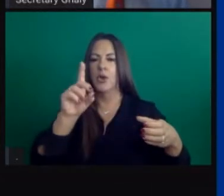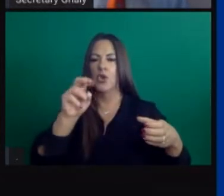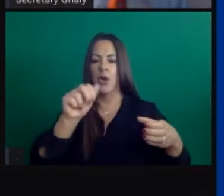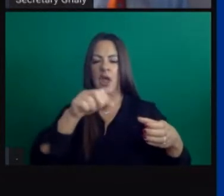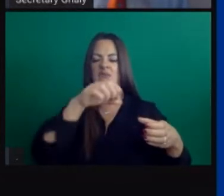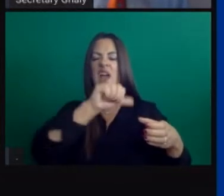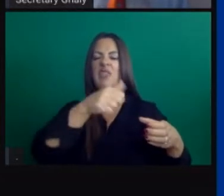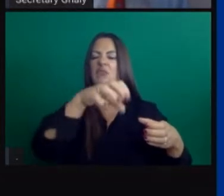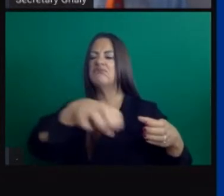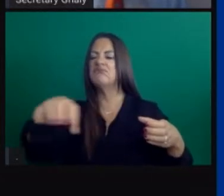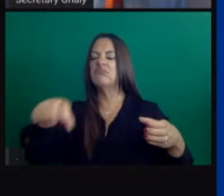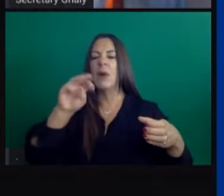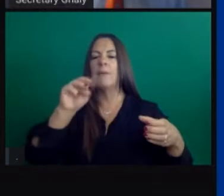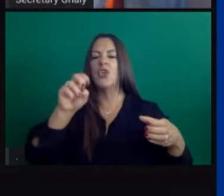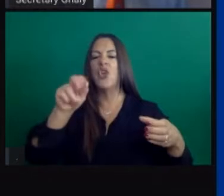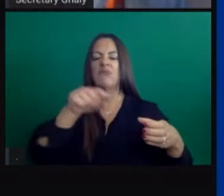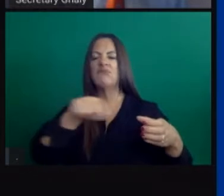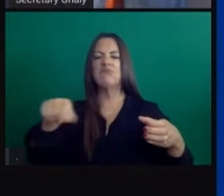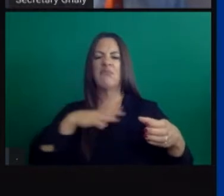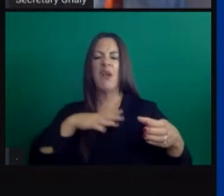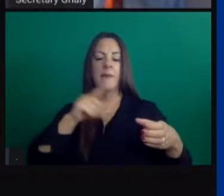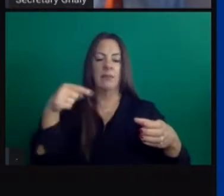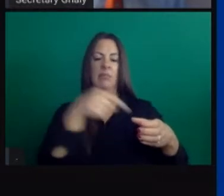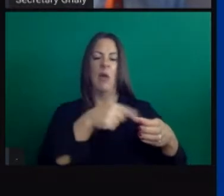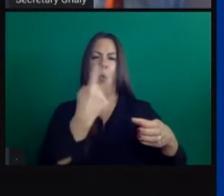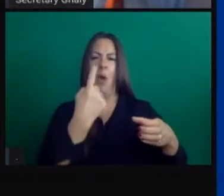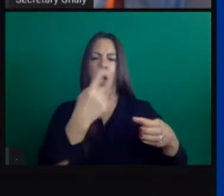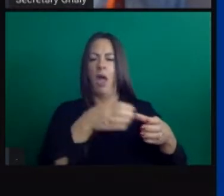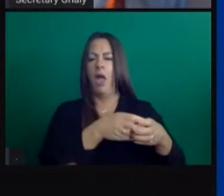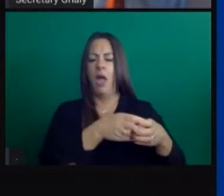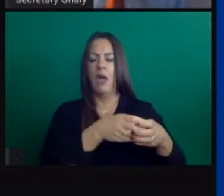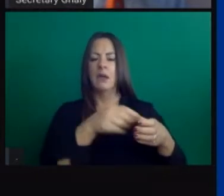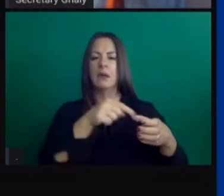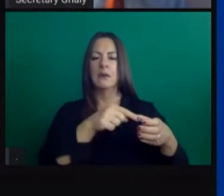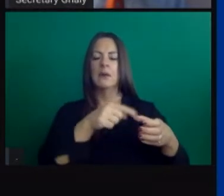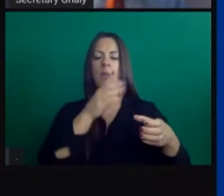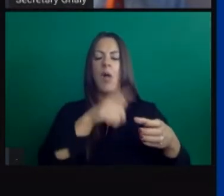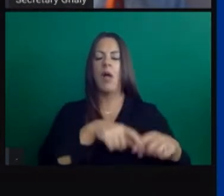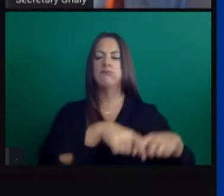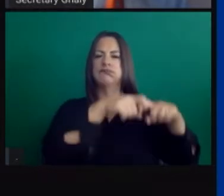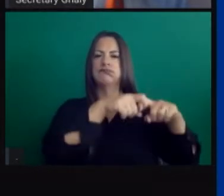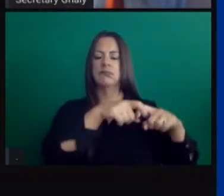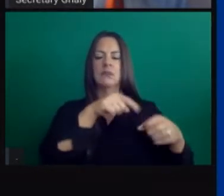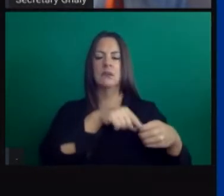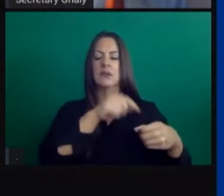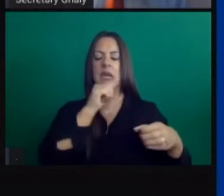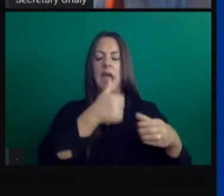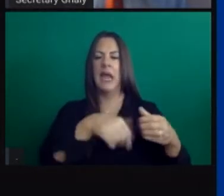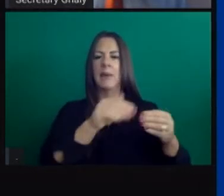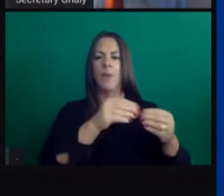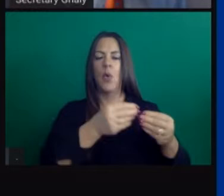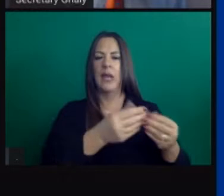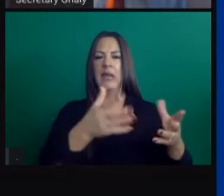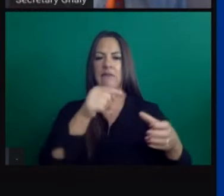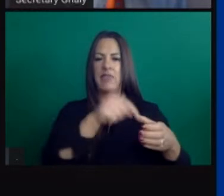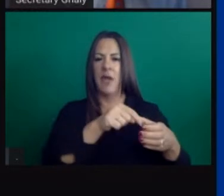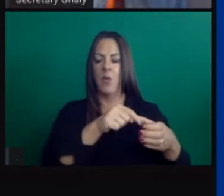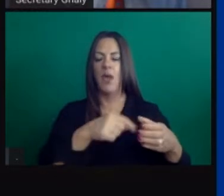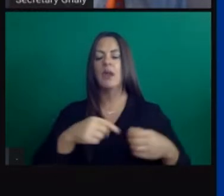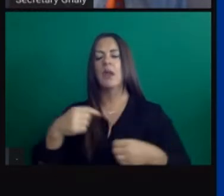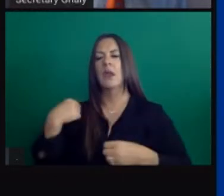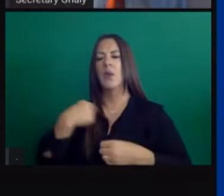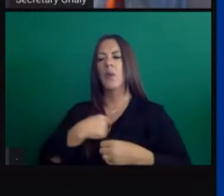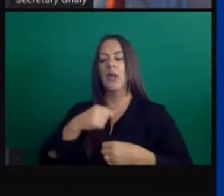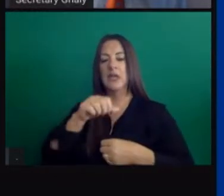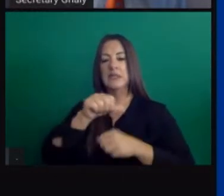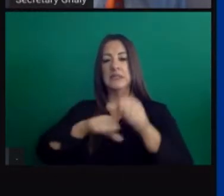come to some resolution soon. Our scientific safety review committee is in fact meeting today to discuss